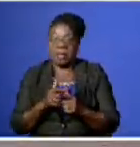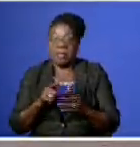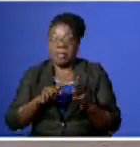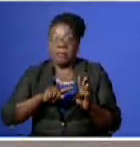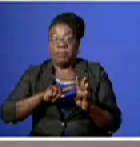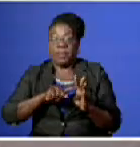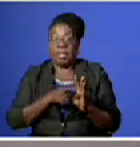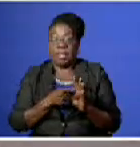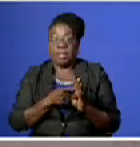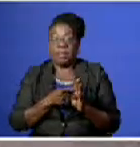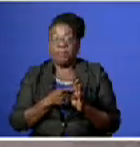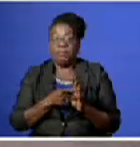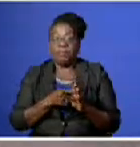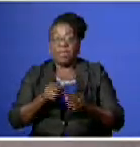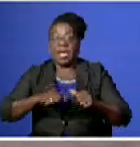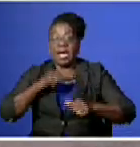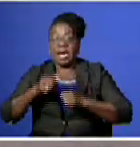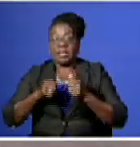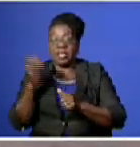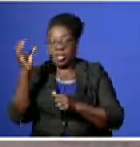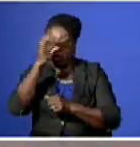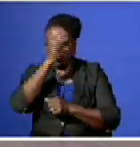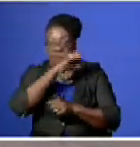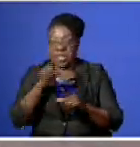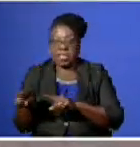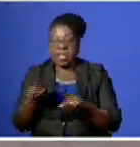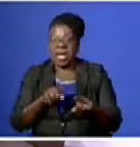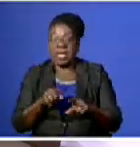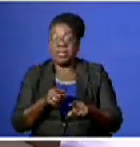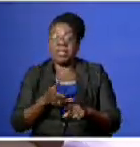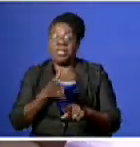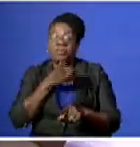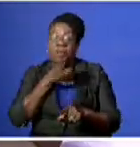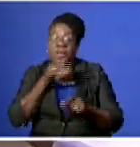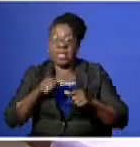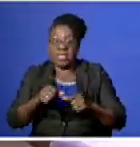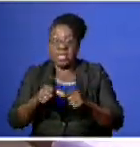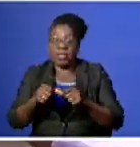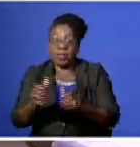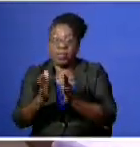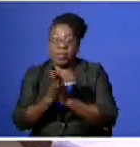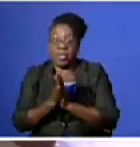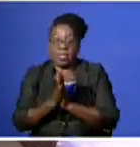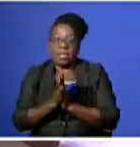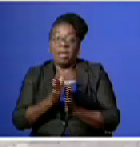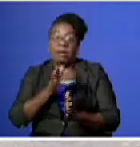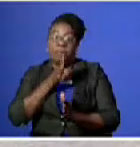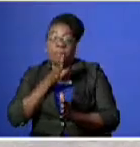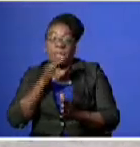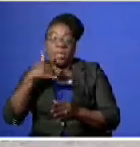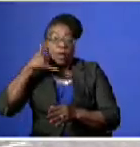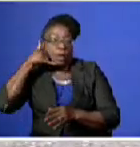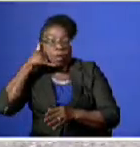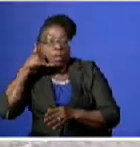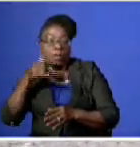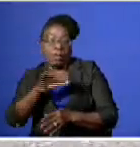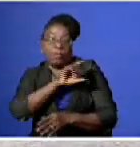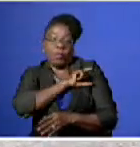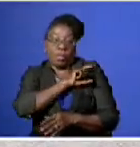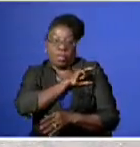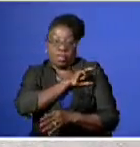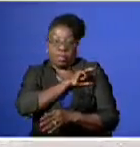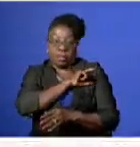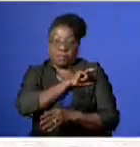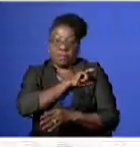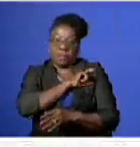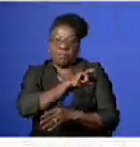mother continued to pray, prompting the homeowner to call police. Commissioner of Police Paul Rowe says what happened next resulted in the injury of one of